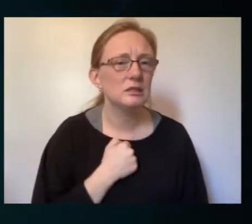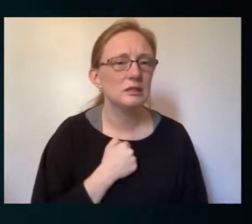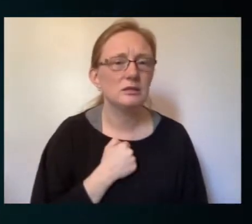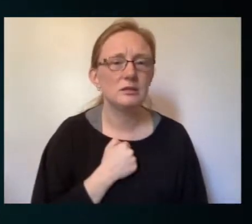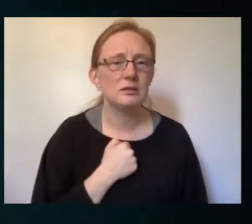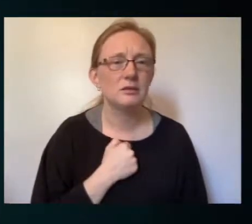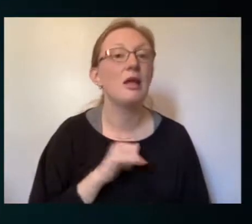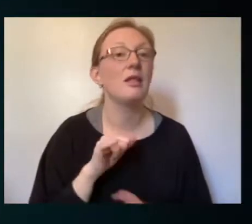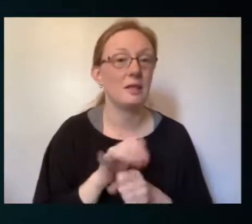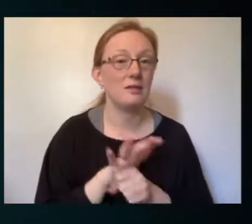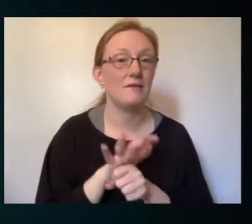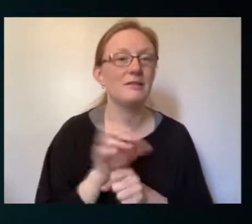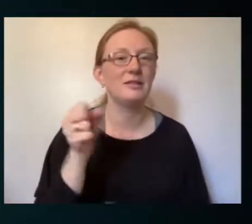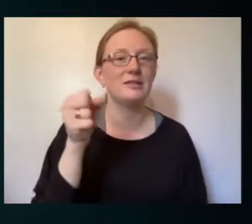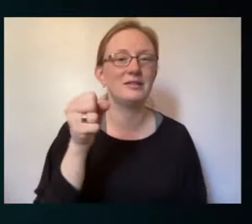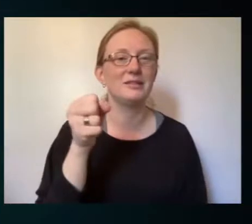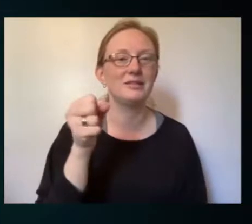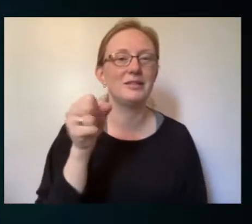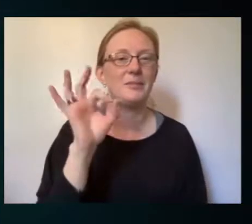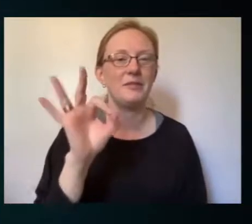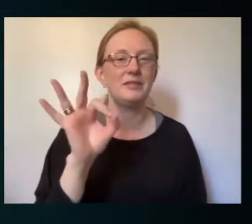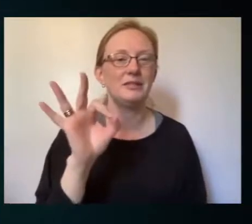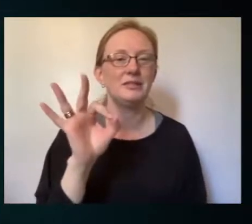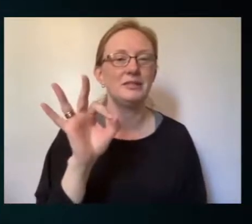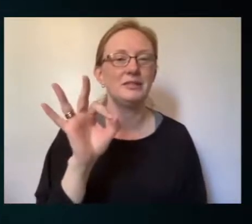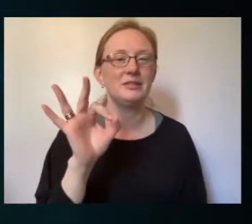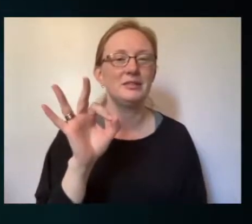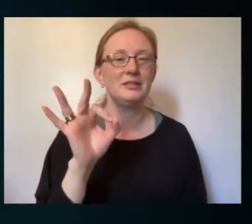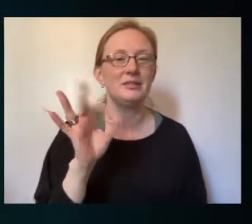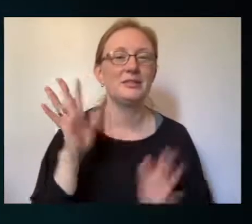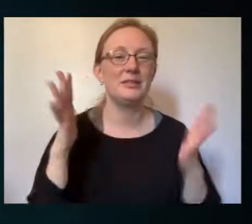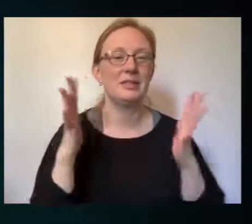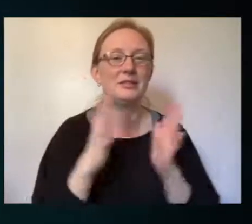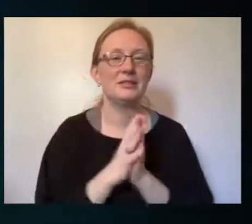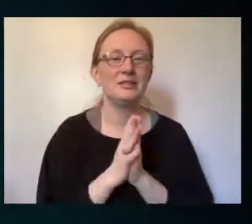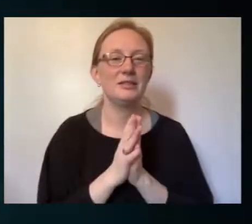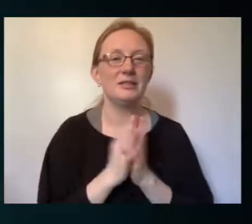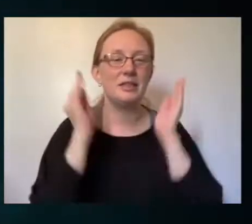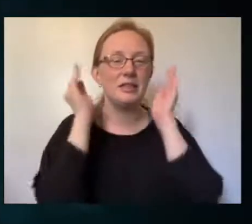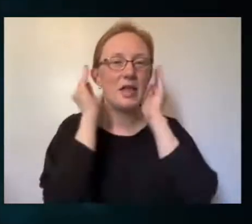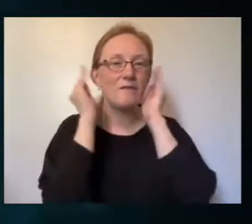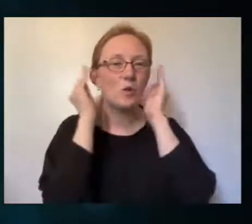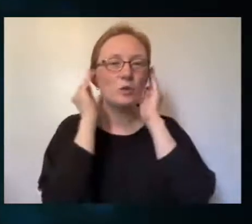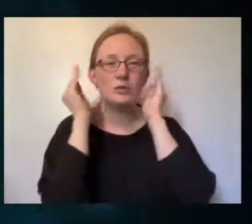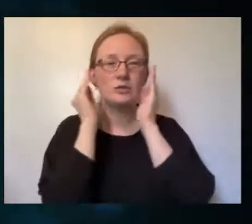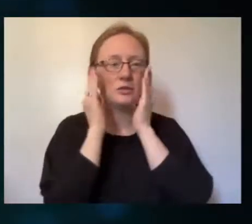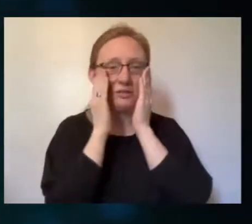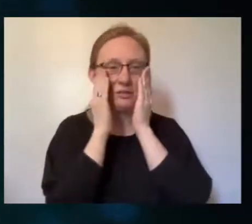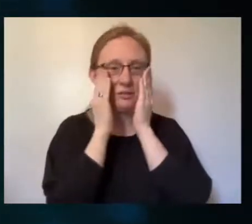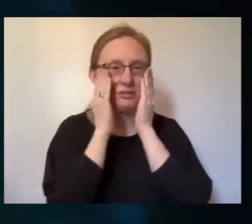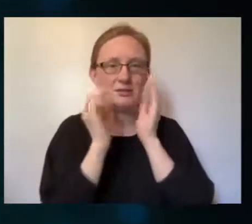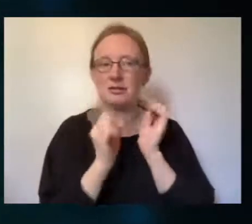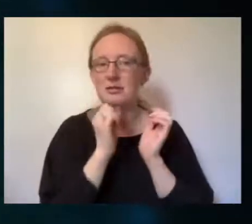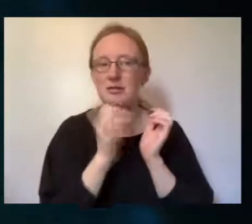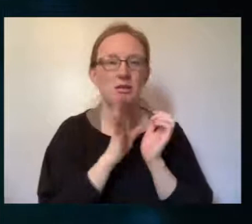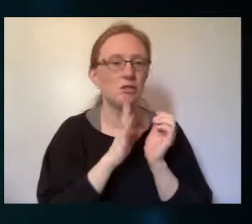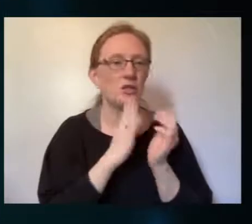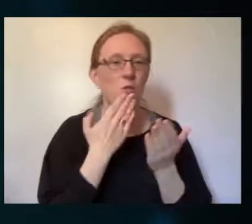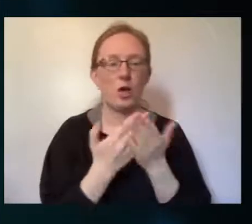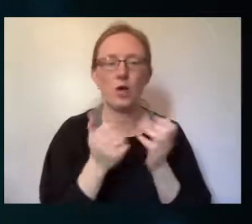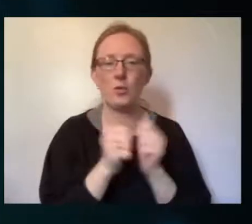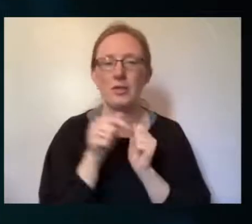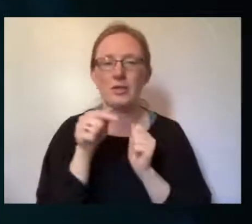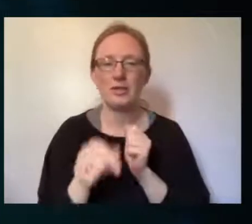Not yet. Better now? Bad. You're perfect. Oh, yay. It's these headphones. They just don't talk very well with